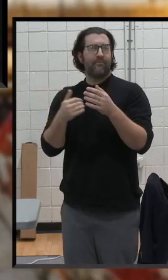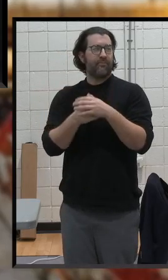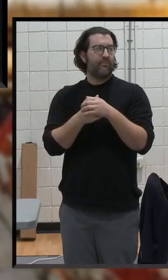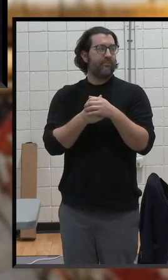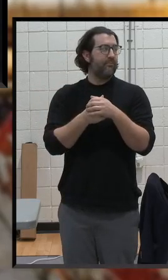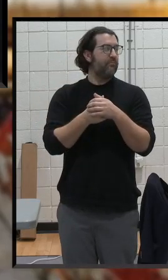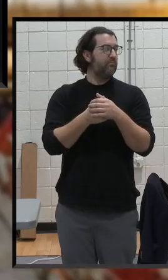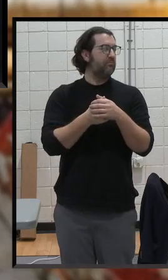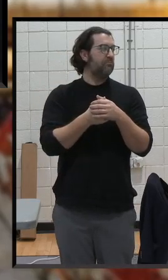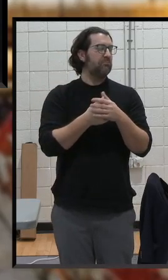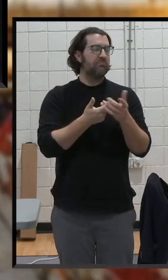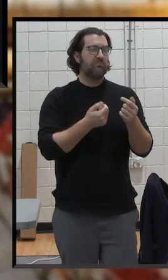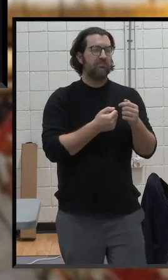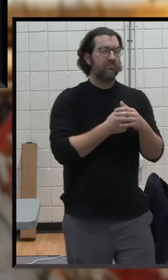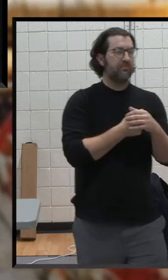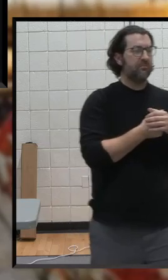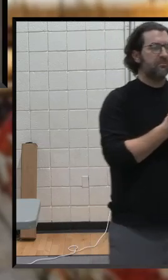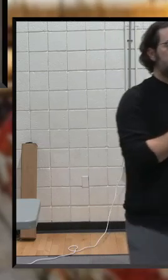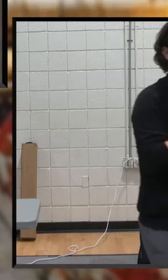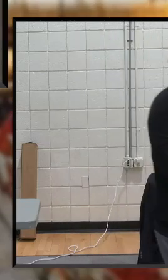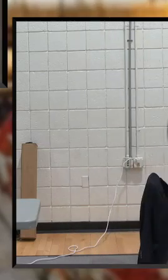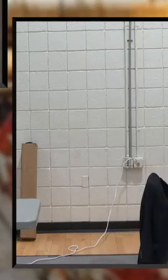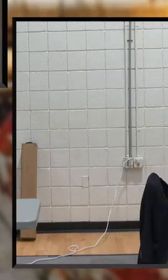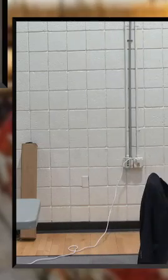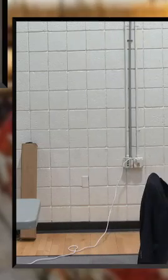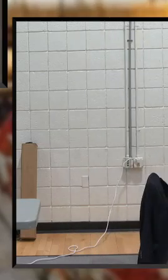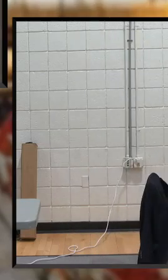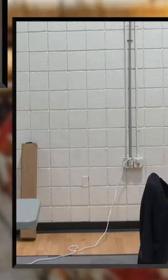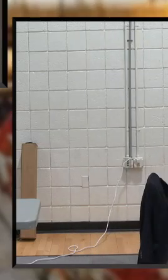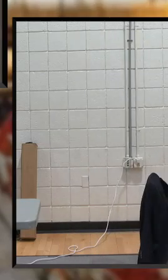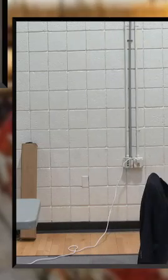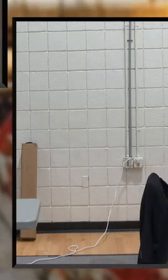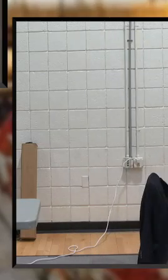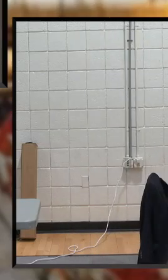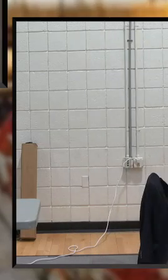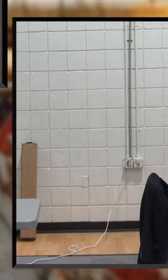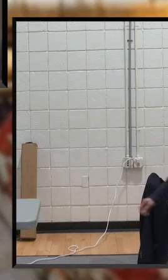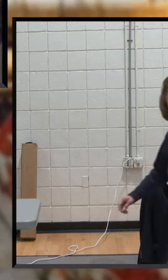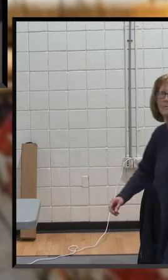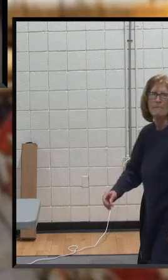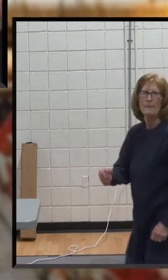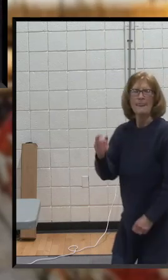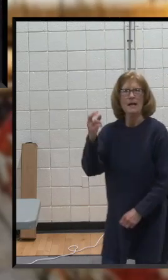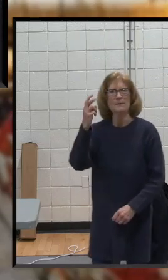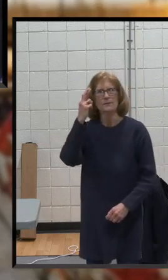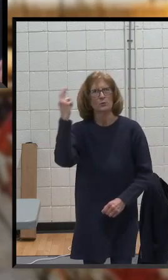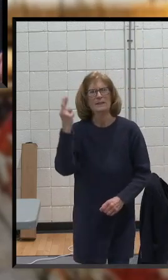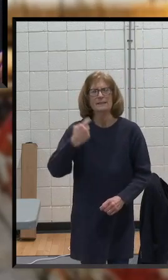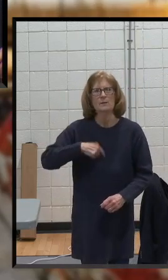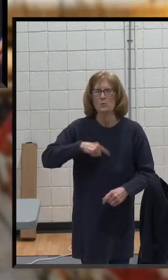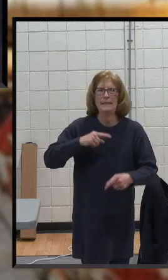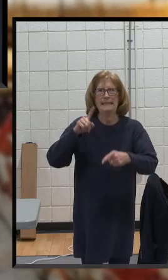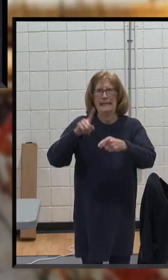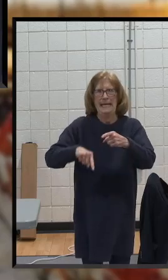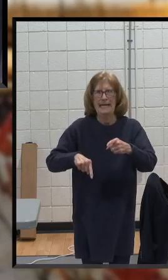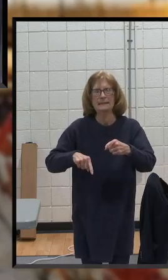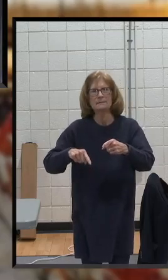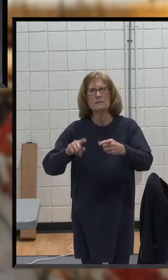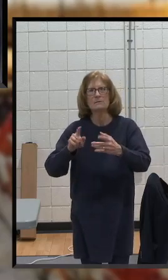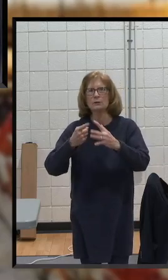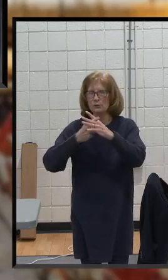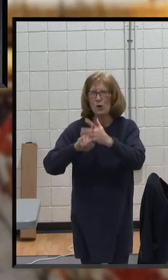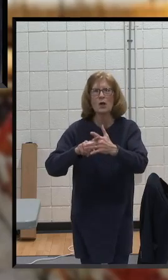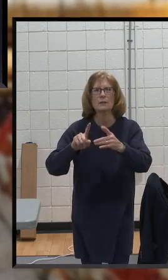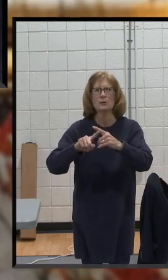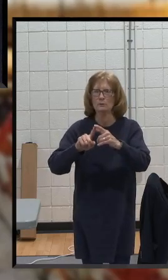And the reason is the amount of engineering and environmental reviews that go